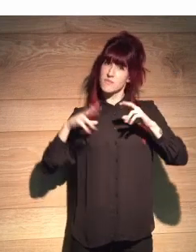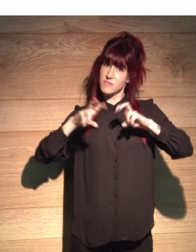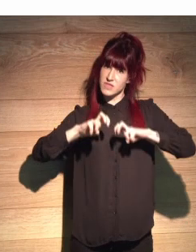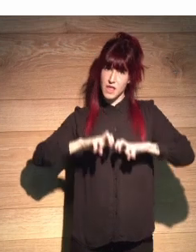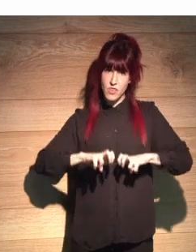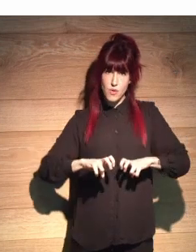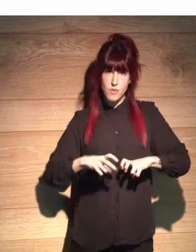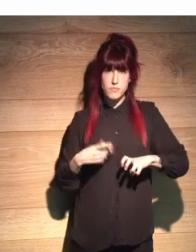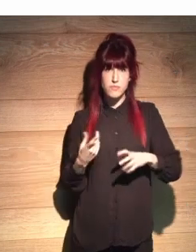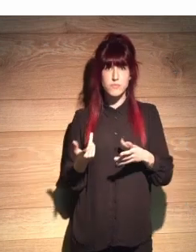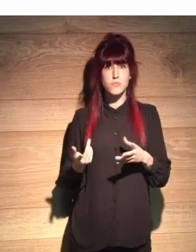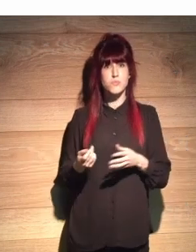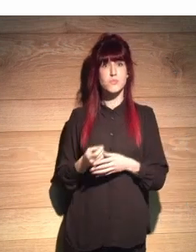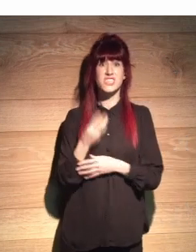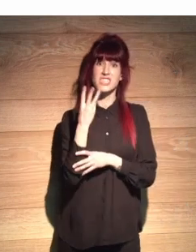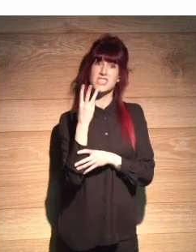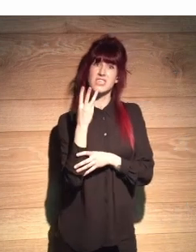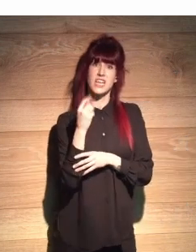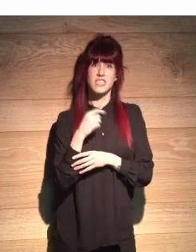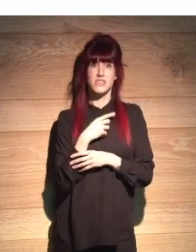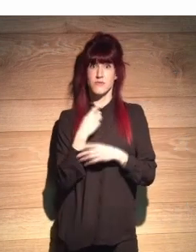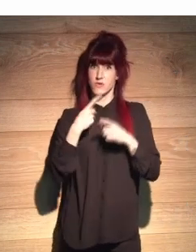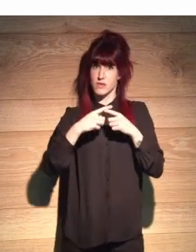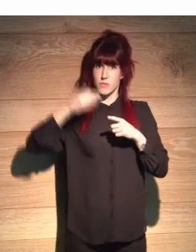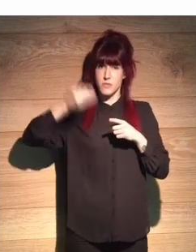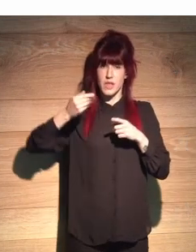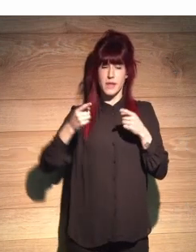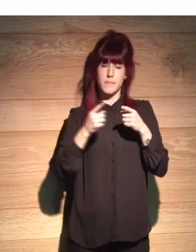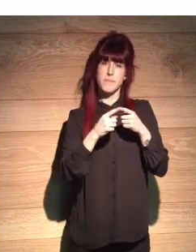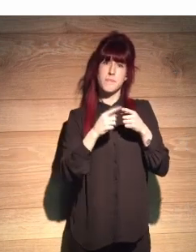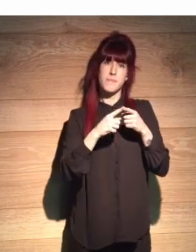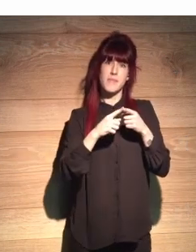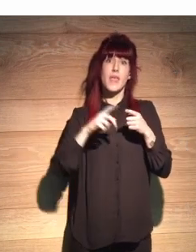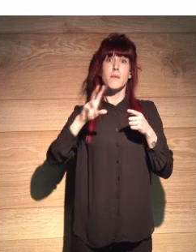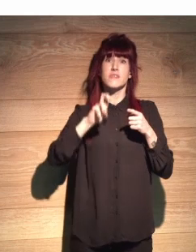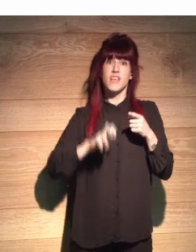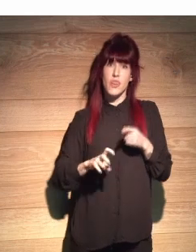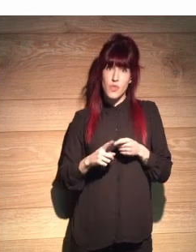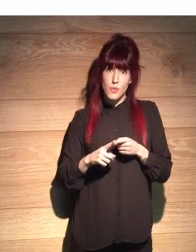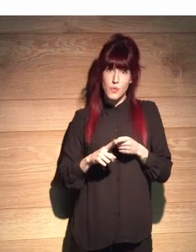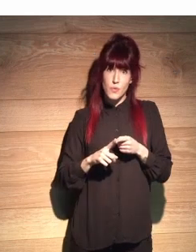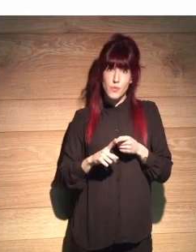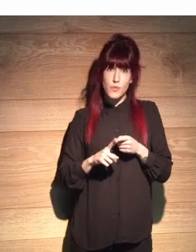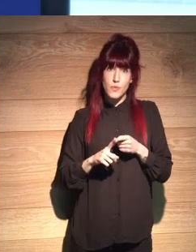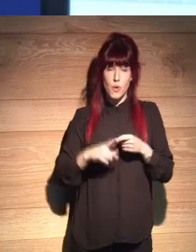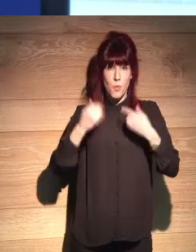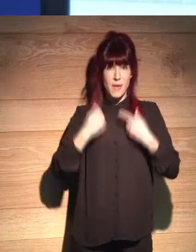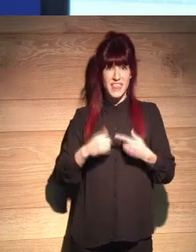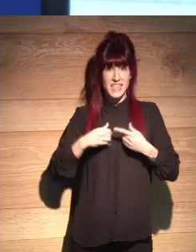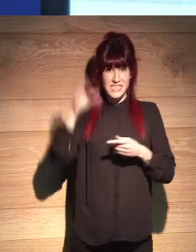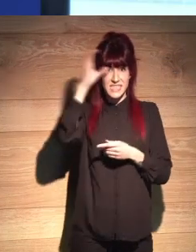interdisciplinary domains. We have research within humanities and social